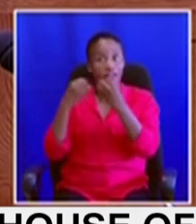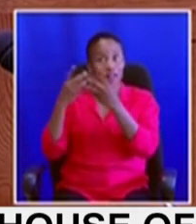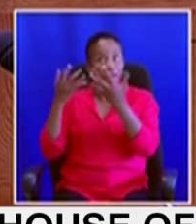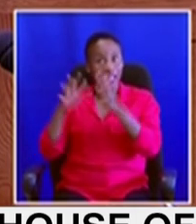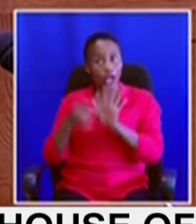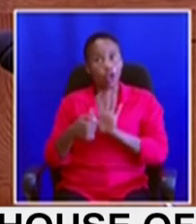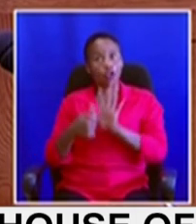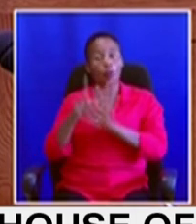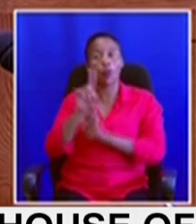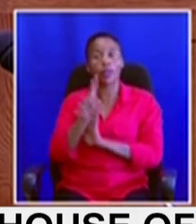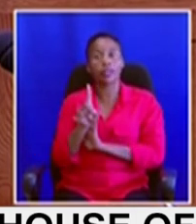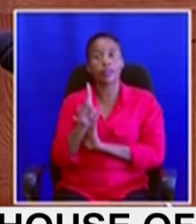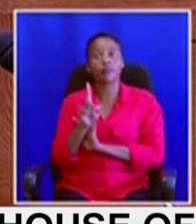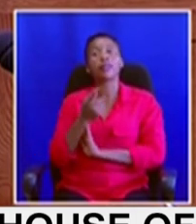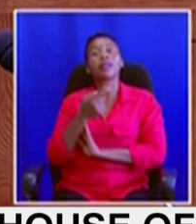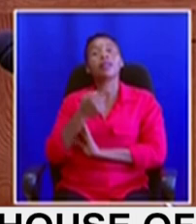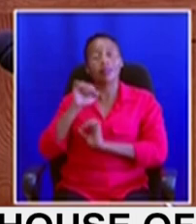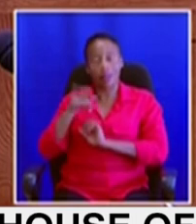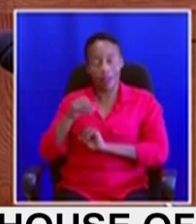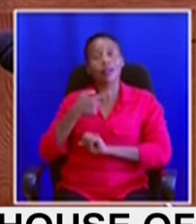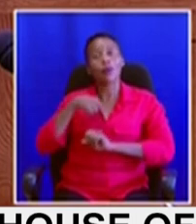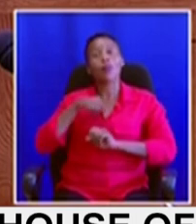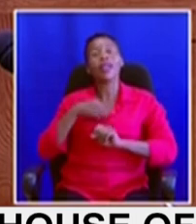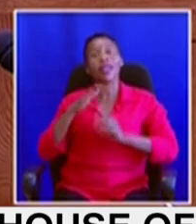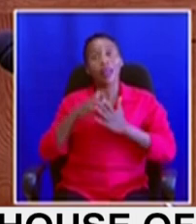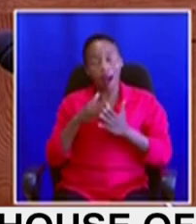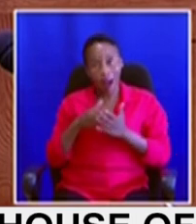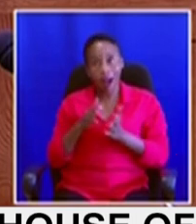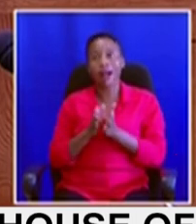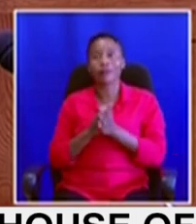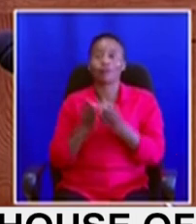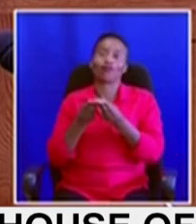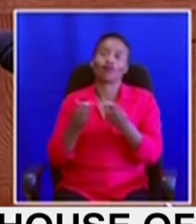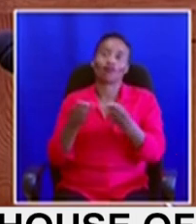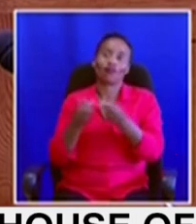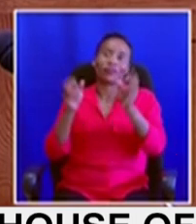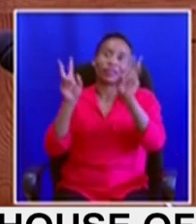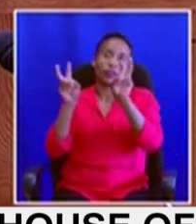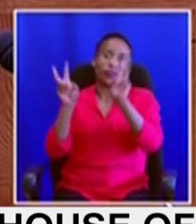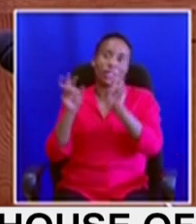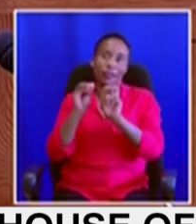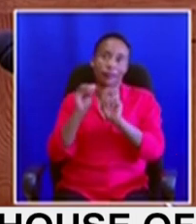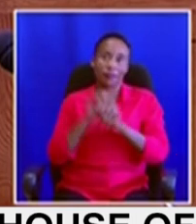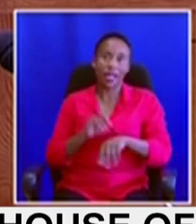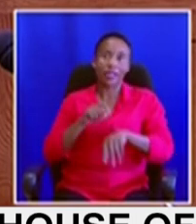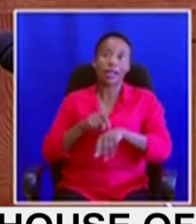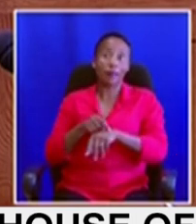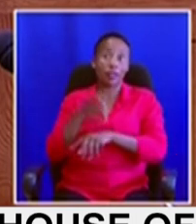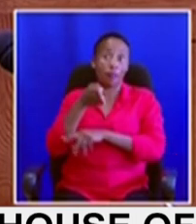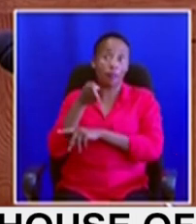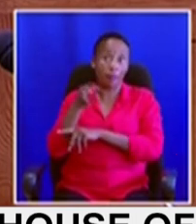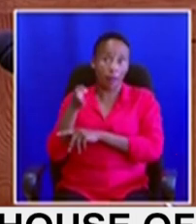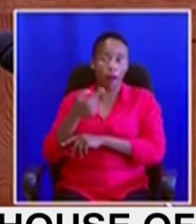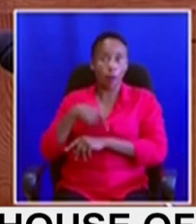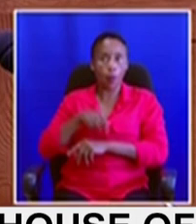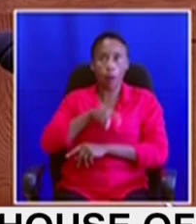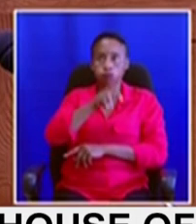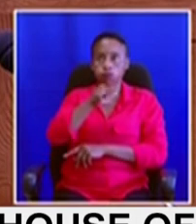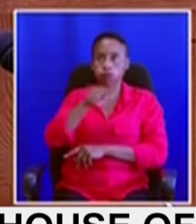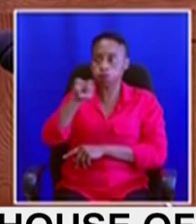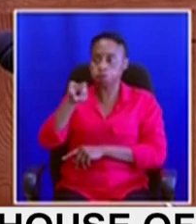demonstrates that yes, we are addressing these matters. There are times as we go around